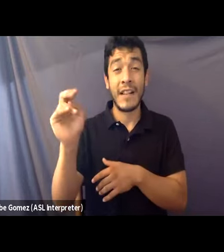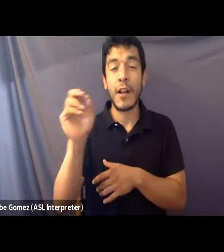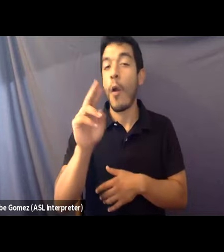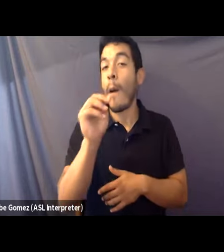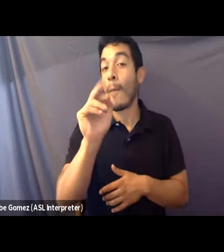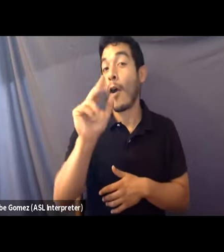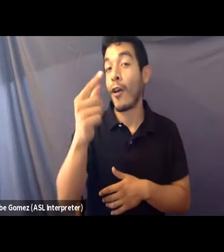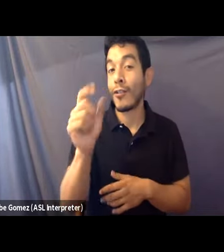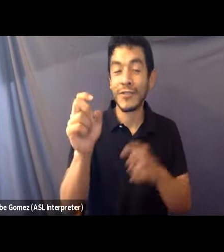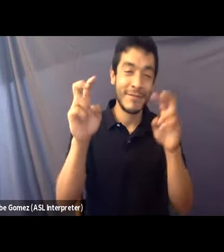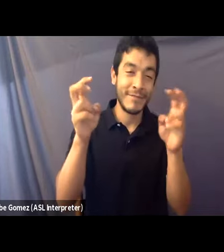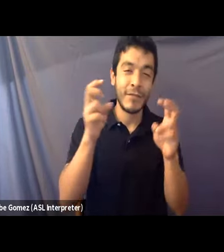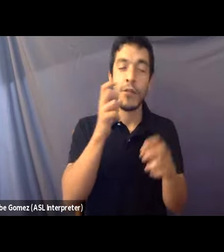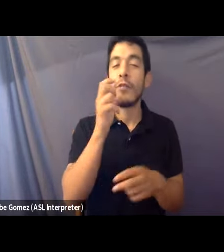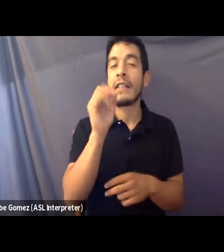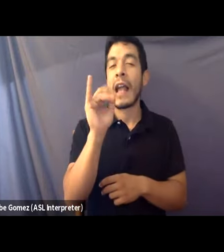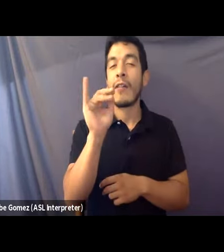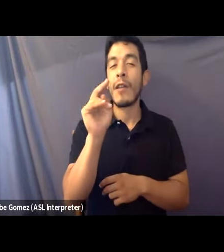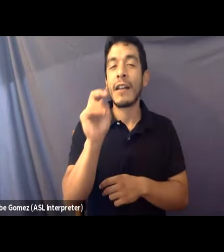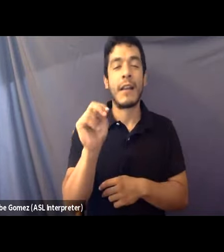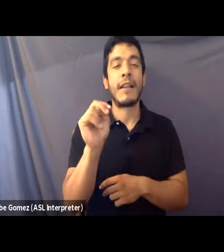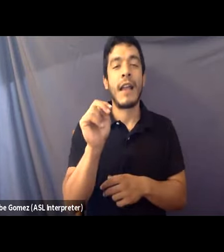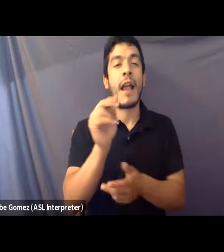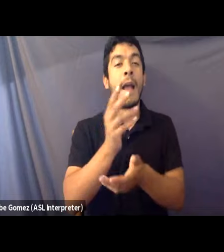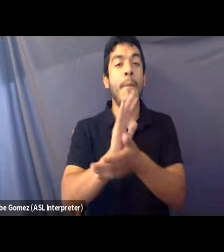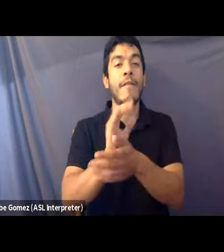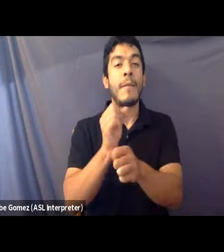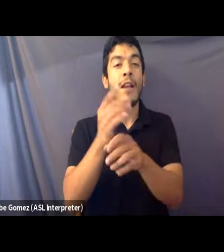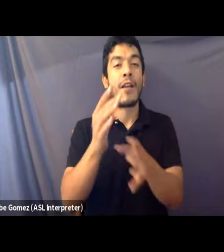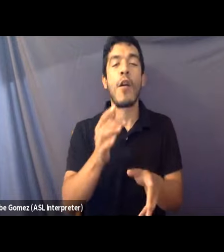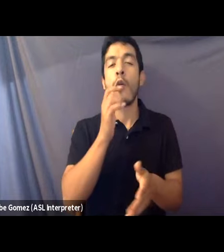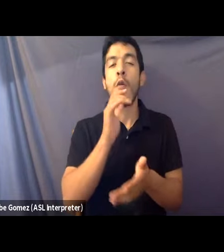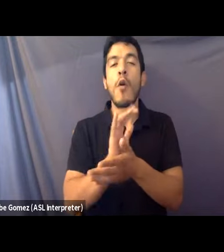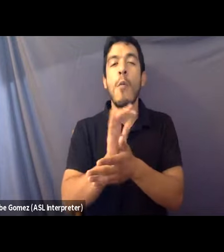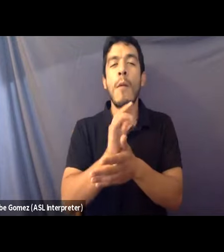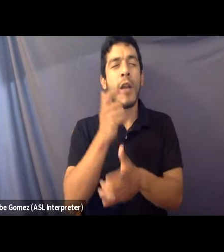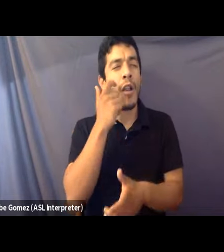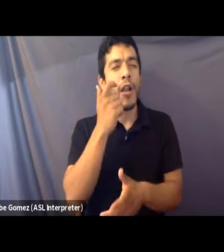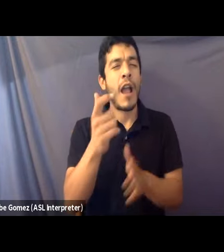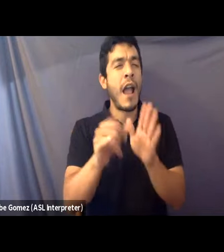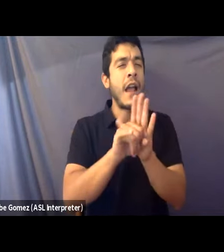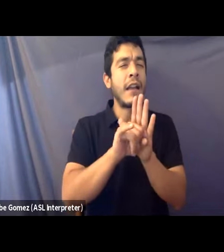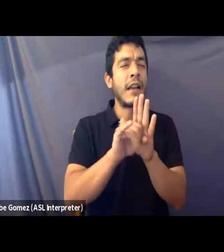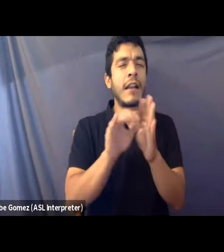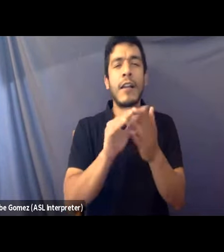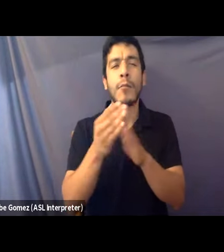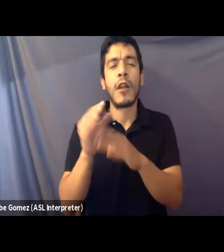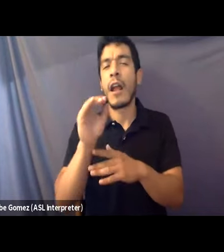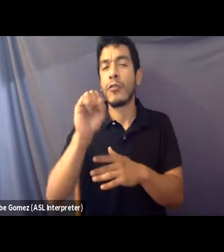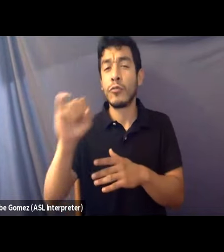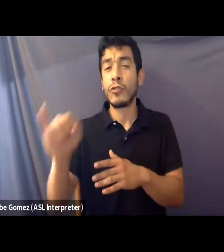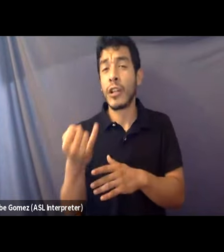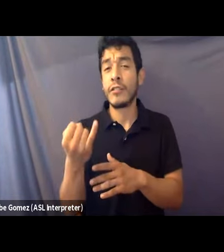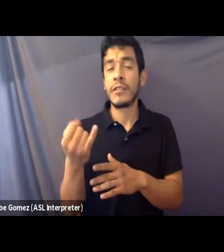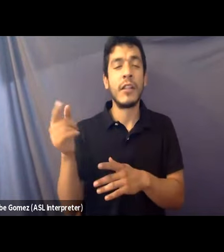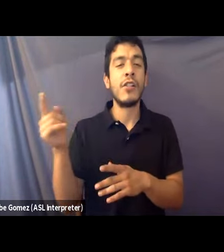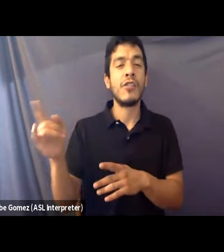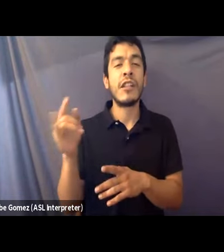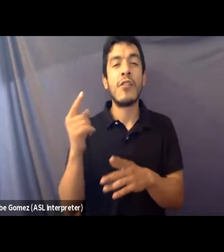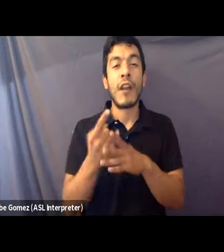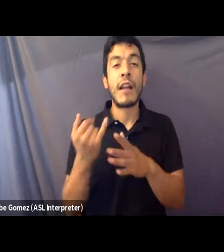is an Iranian documentary filmmaker whose films examine identity, community, and social justice. She currently serves on the board of